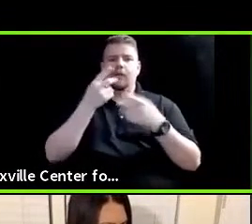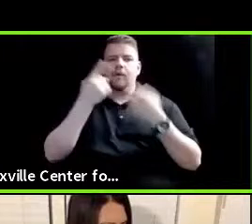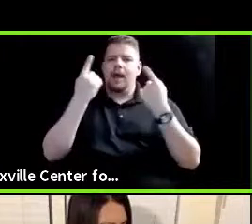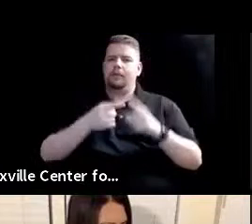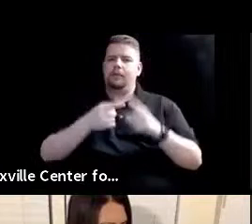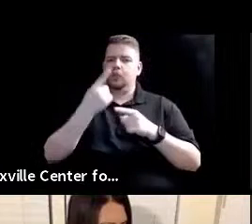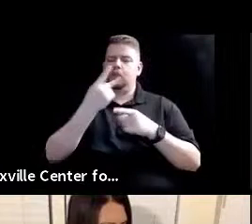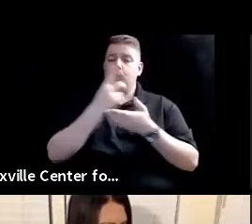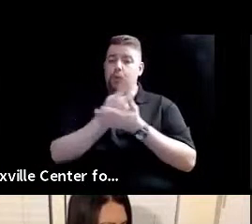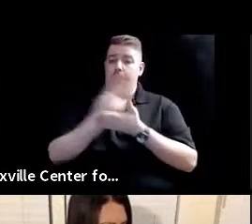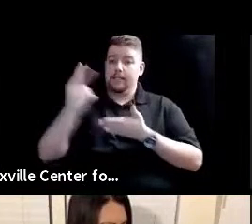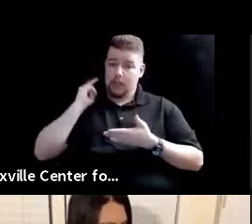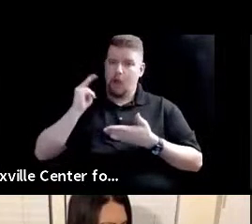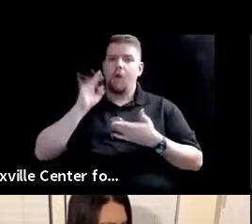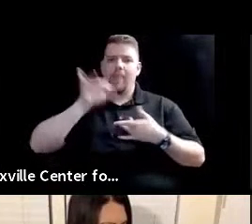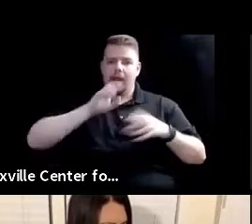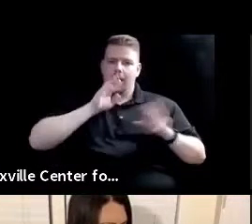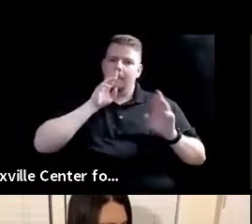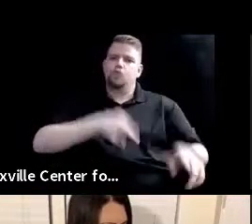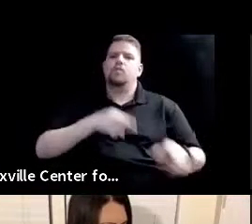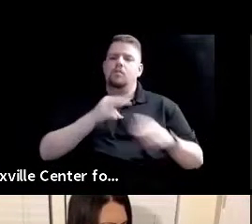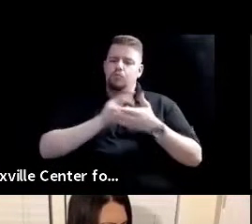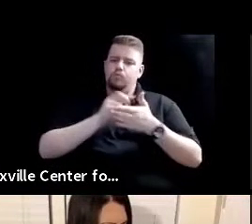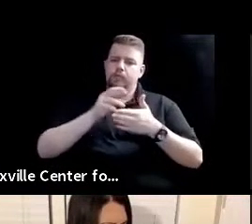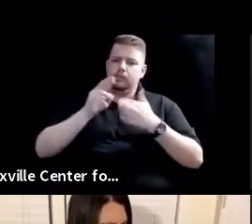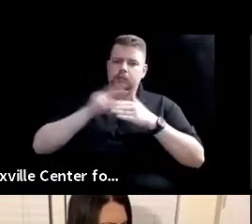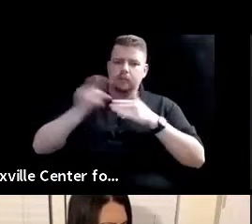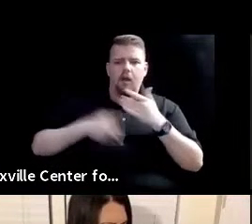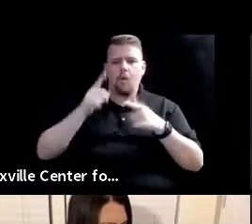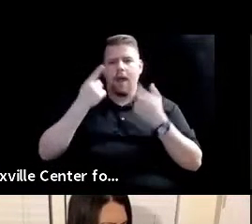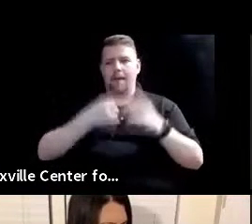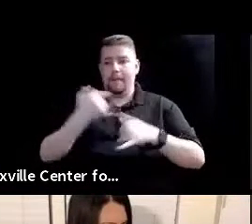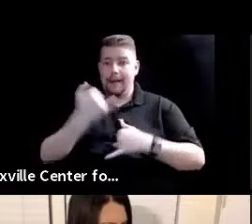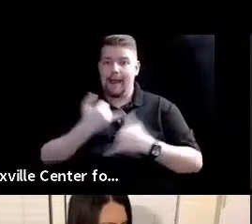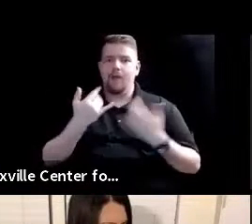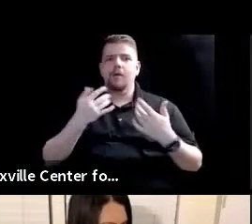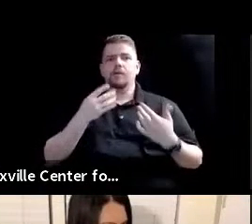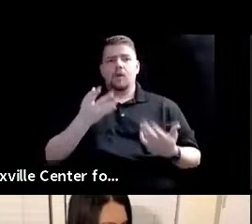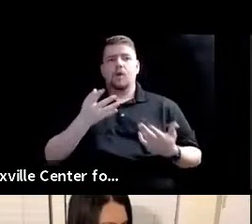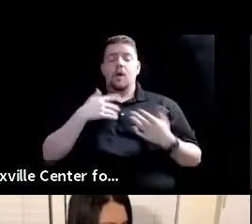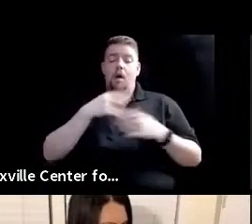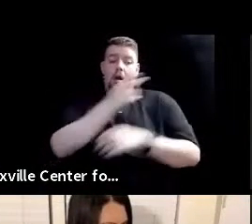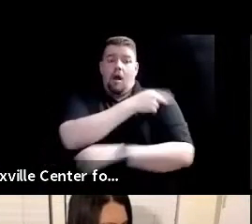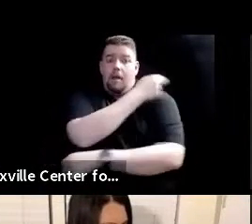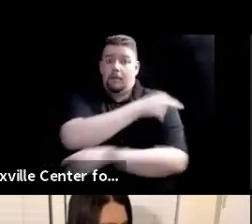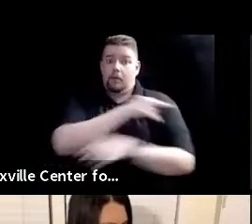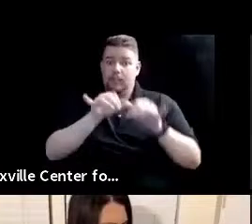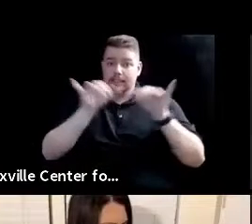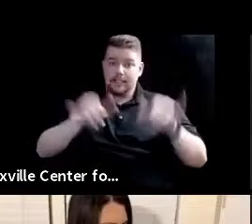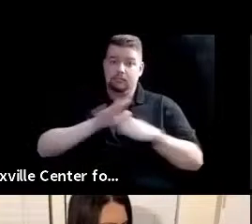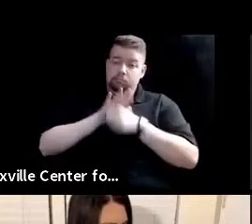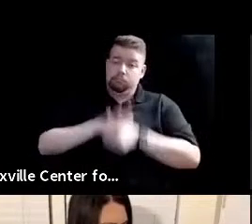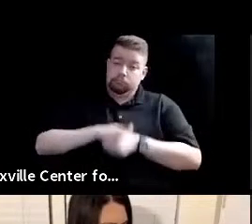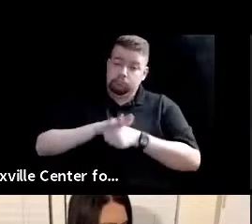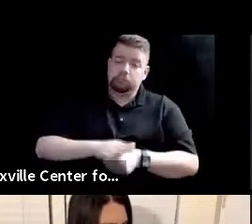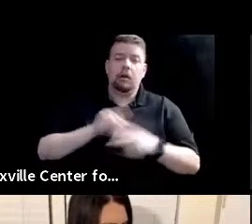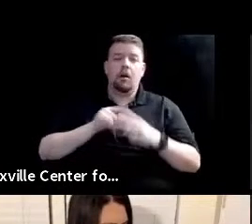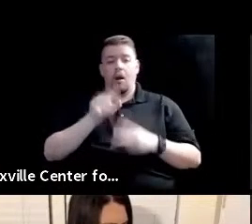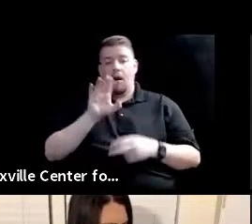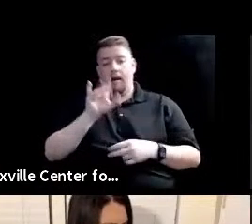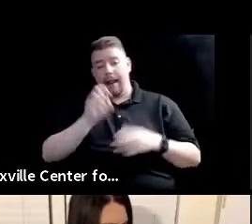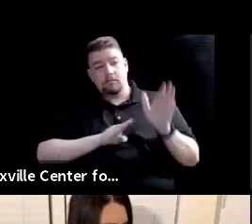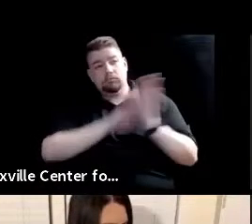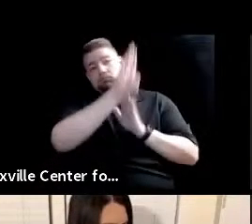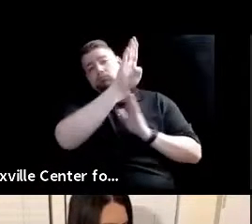now, we'll have the result of what happened now. And so our hospital systems are under strain, our cases are going up.